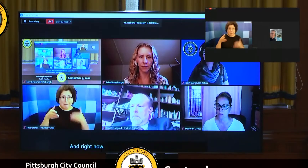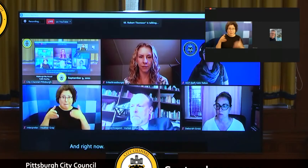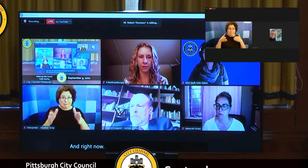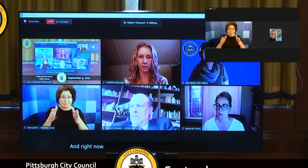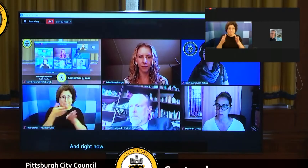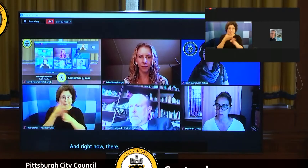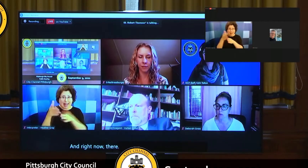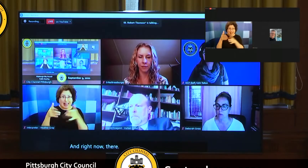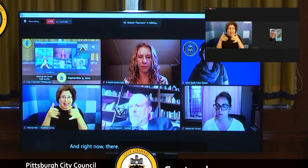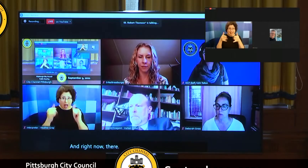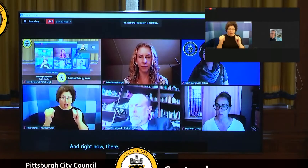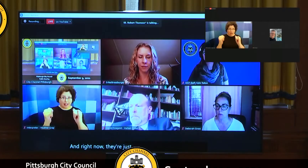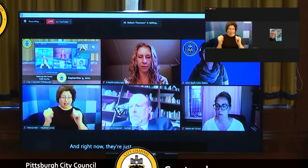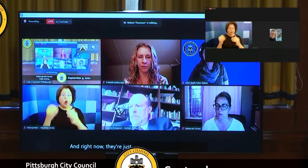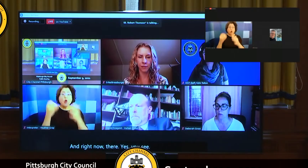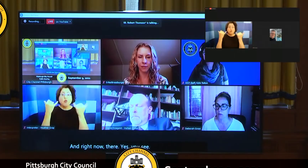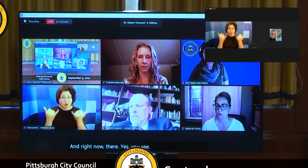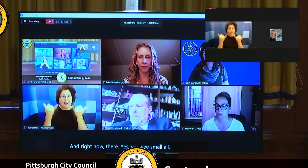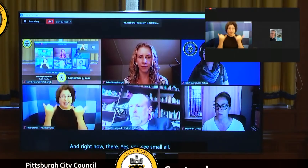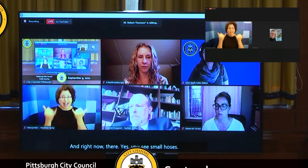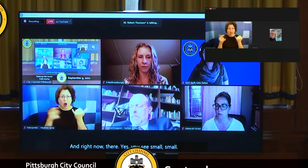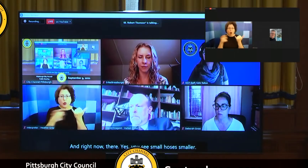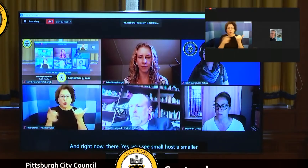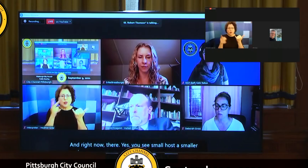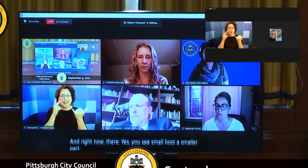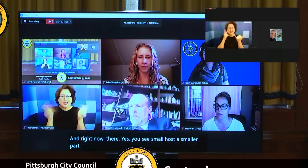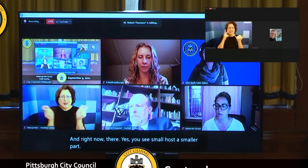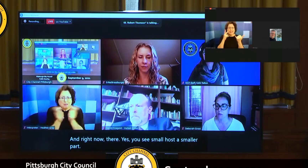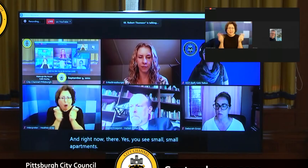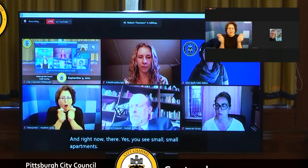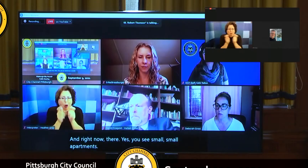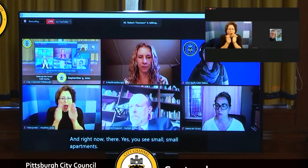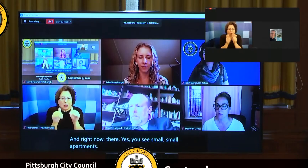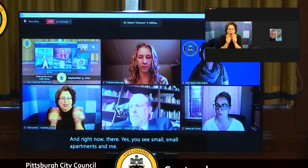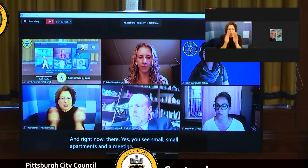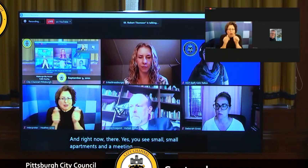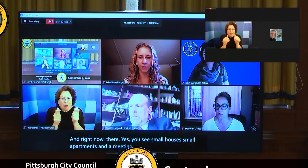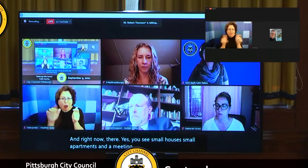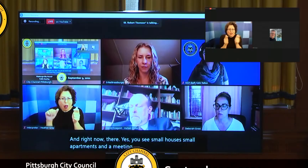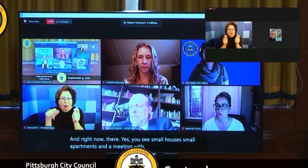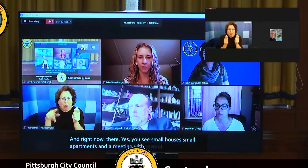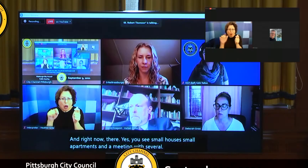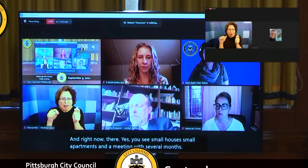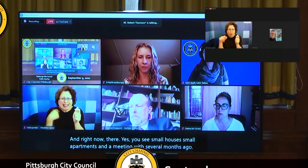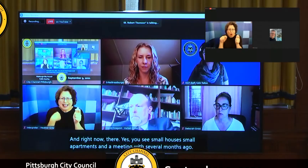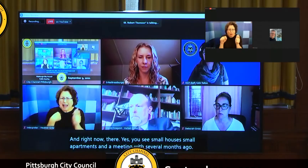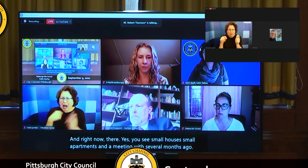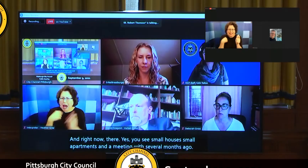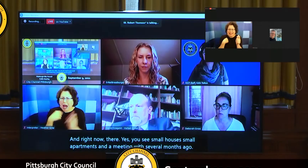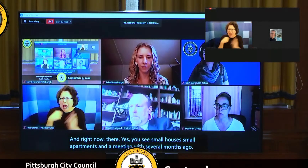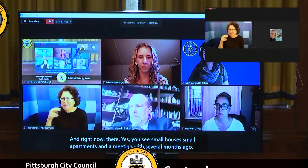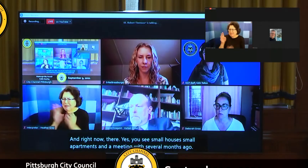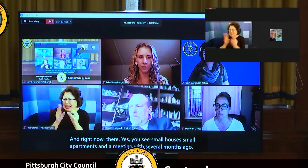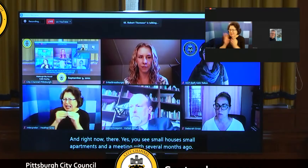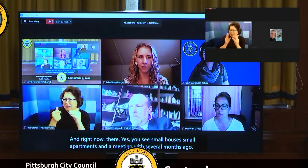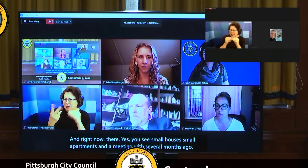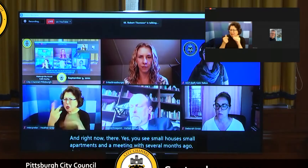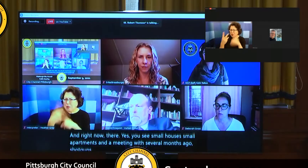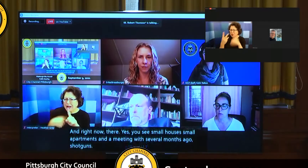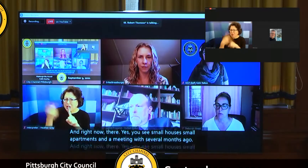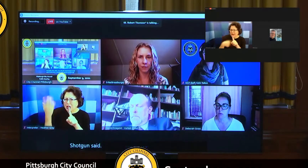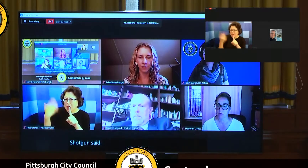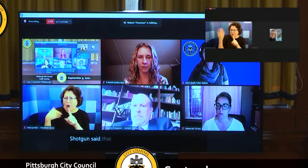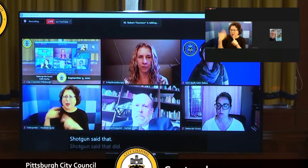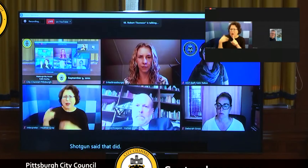they're, I guess you could say, small houses, small apartments. In a meeting about several months ago, Chatham said they